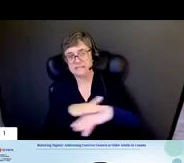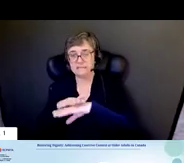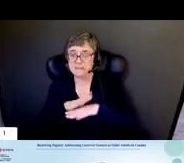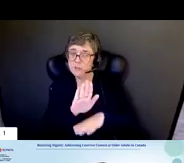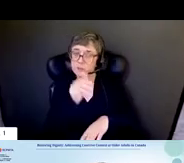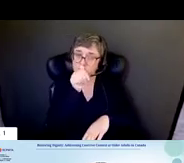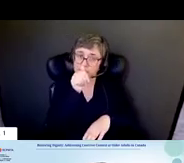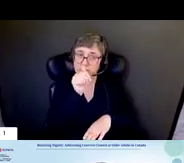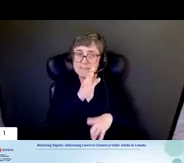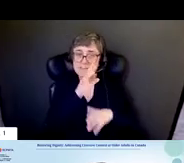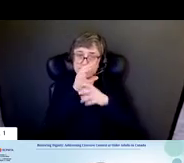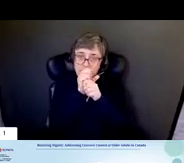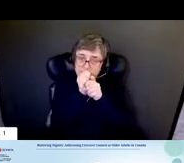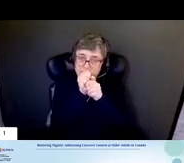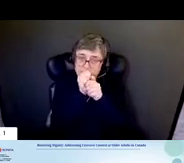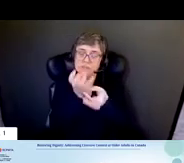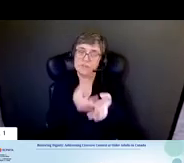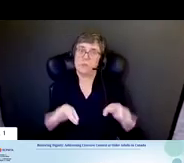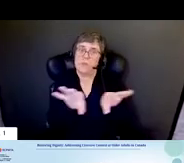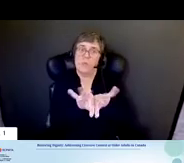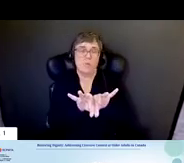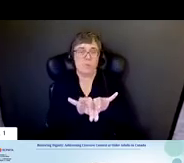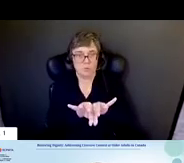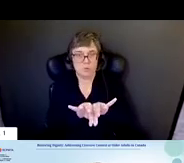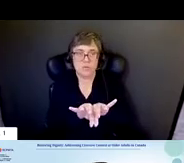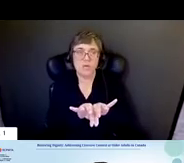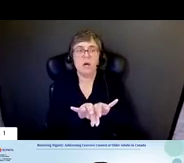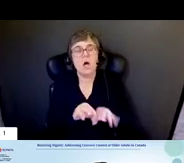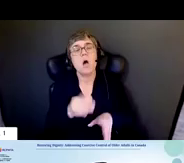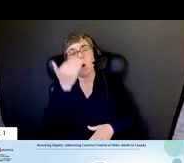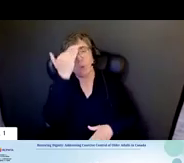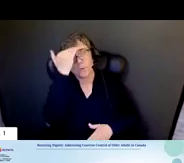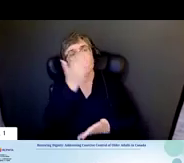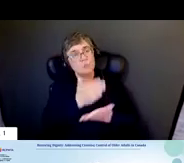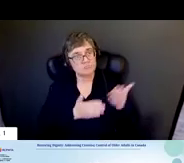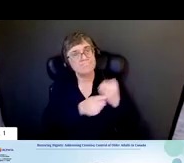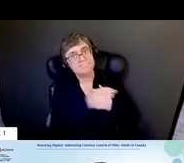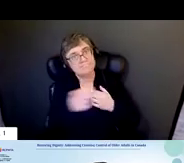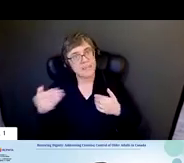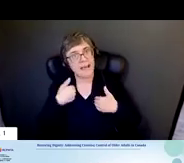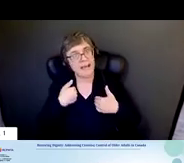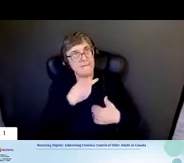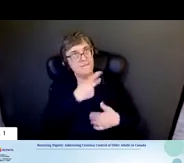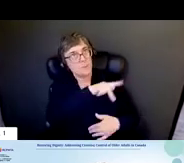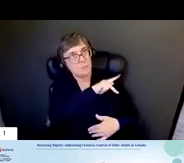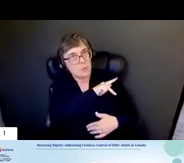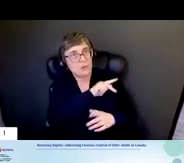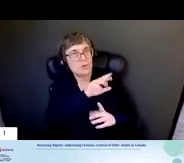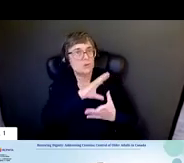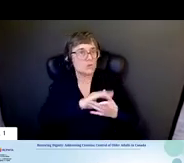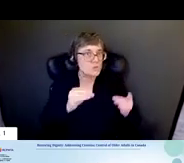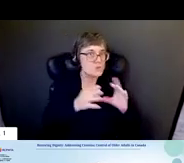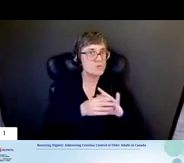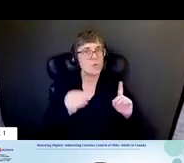And so we appreciate that some of you might have some personal stories that you want to share, circumstances you want